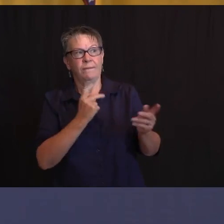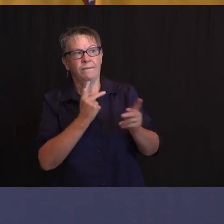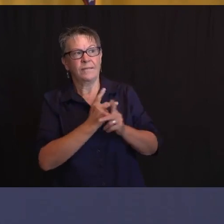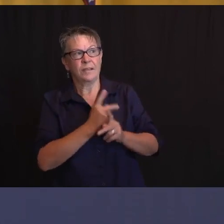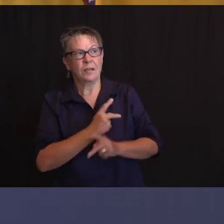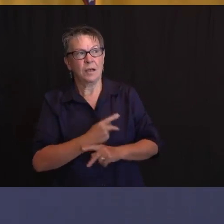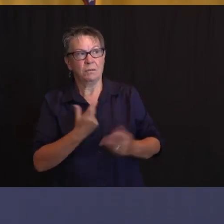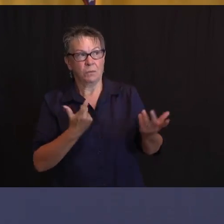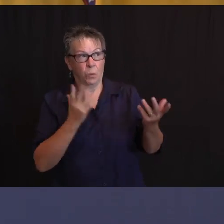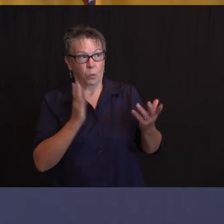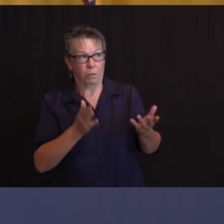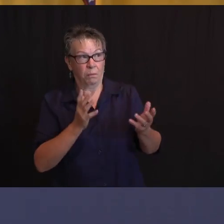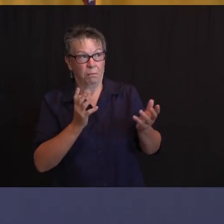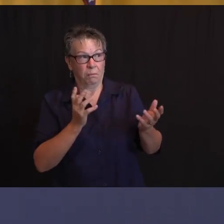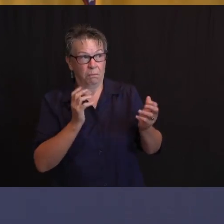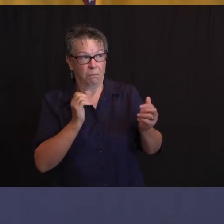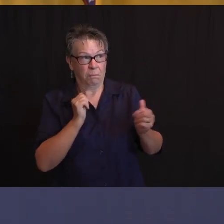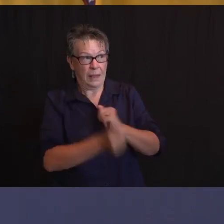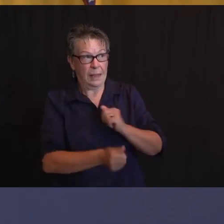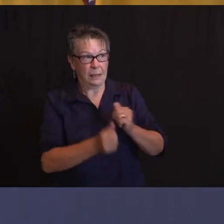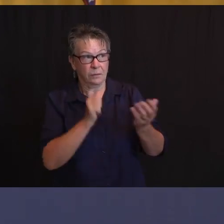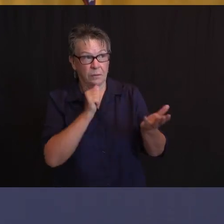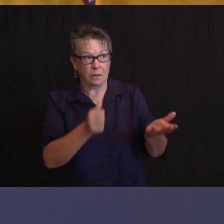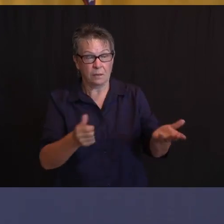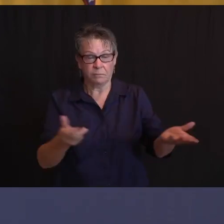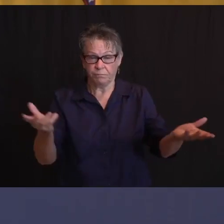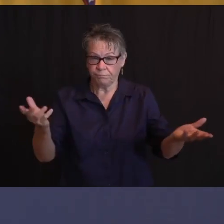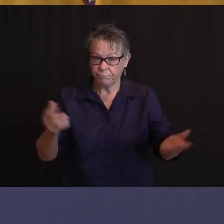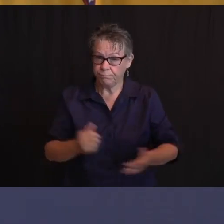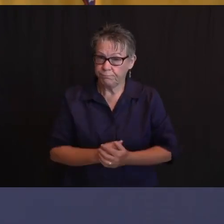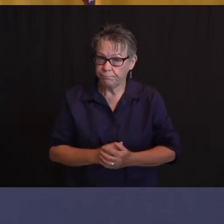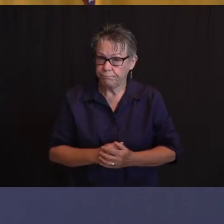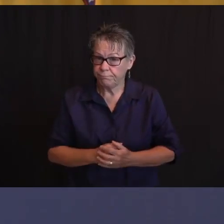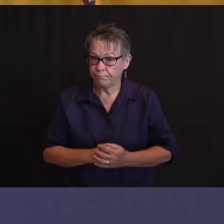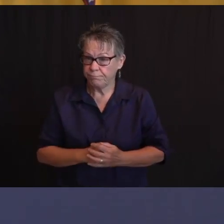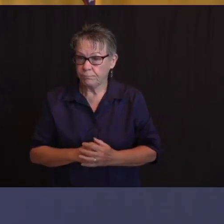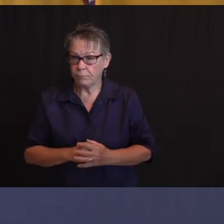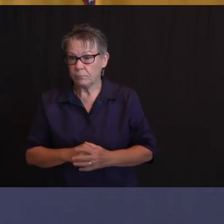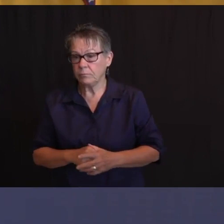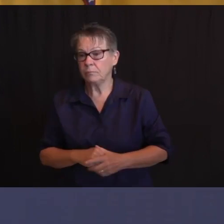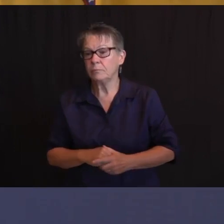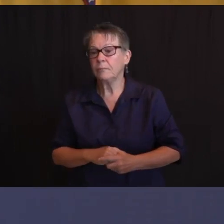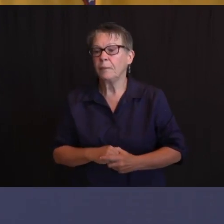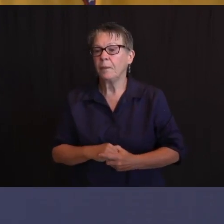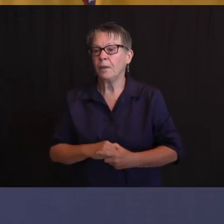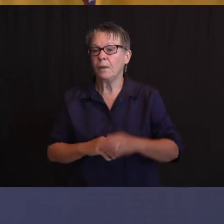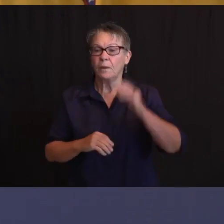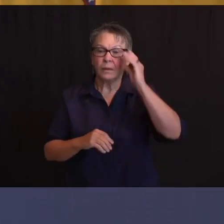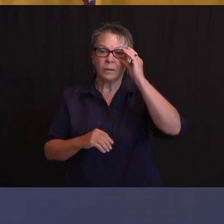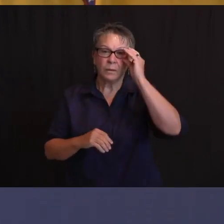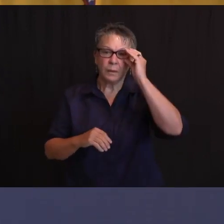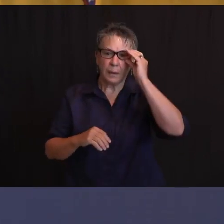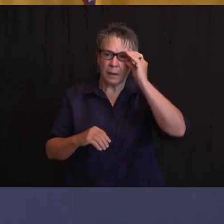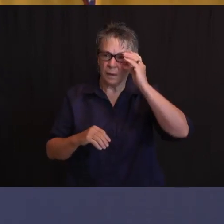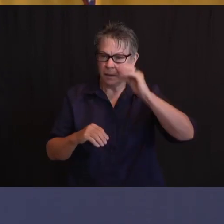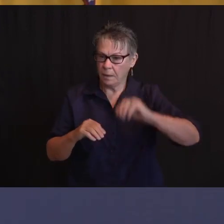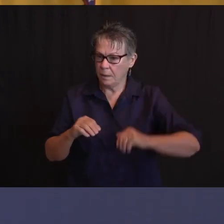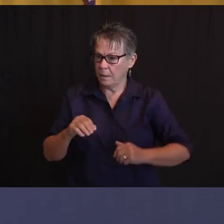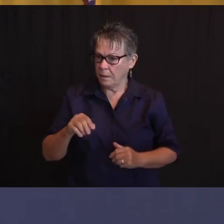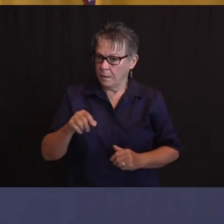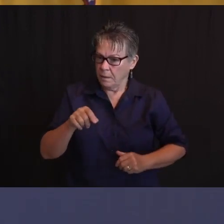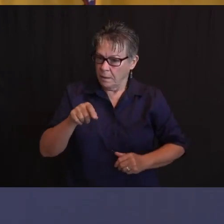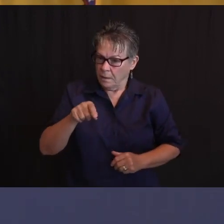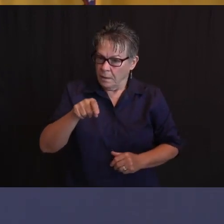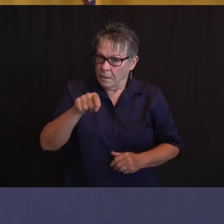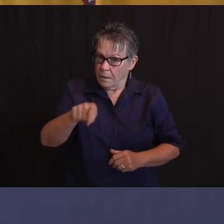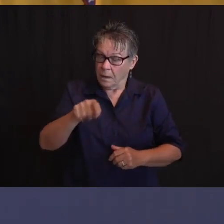Good afternoon. Good afternoon. On the budget, revenues have not been as bad as projected, and you have the blessing of the